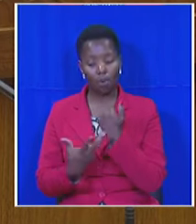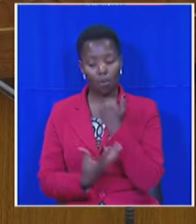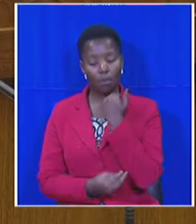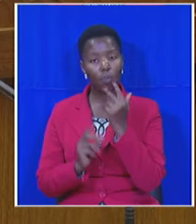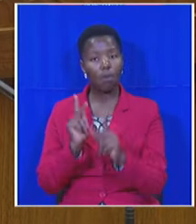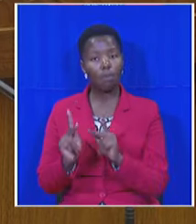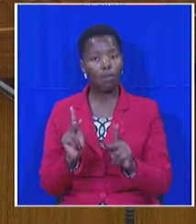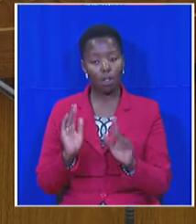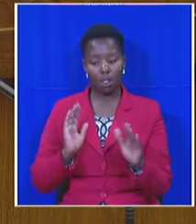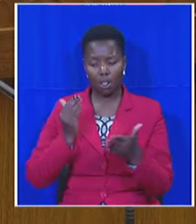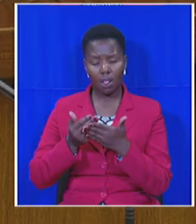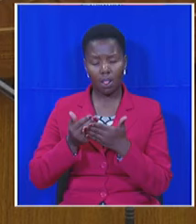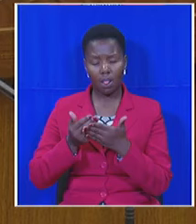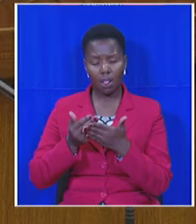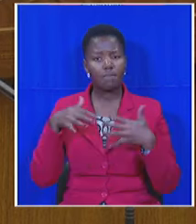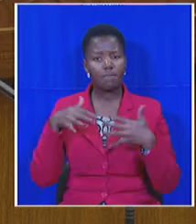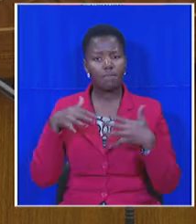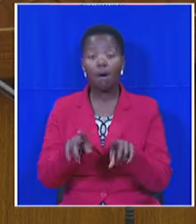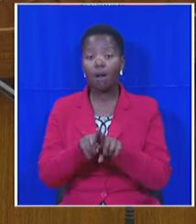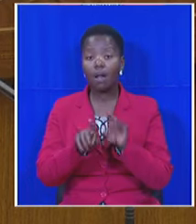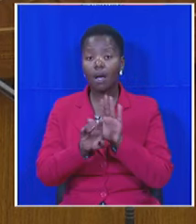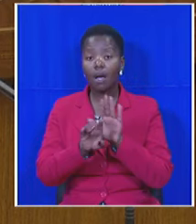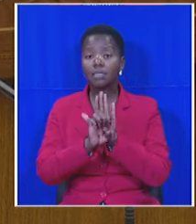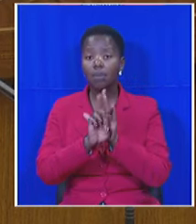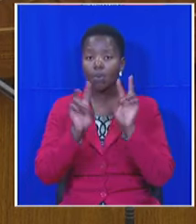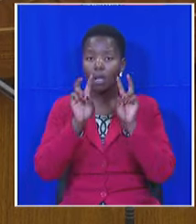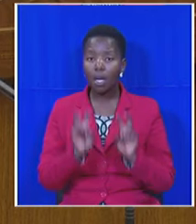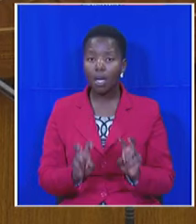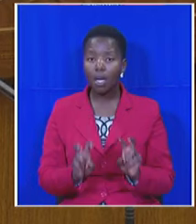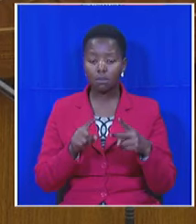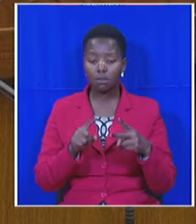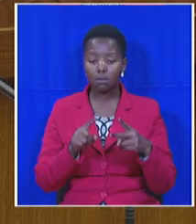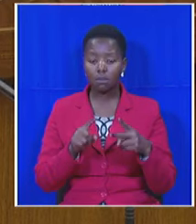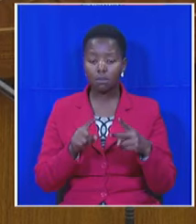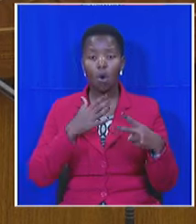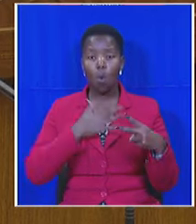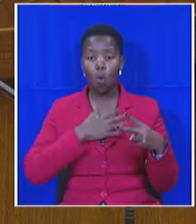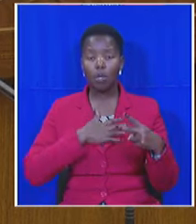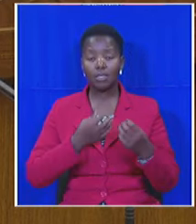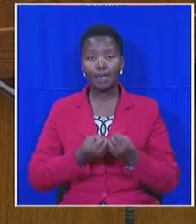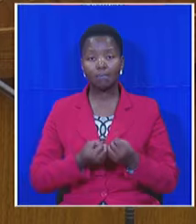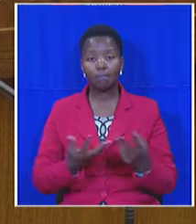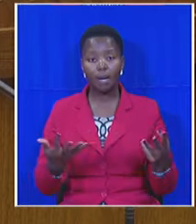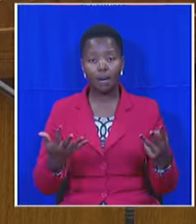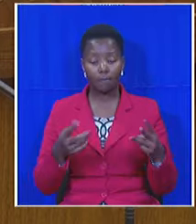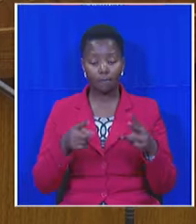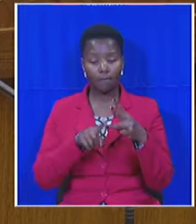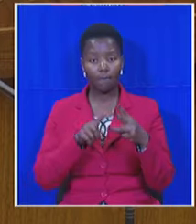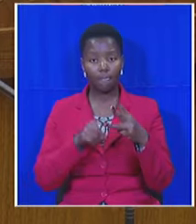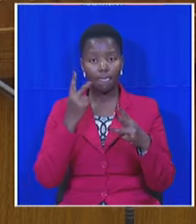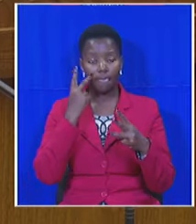our government. Look at electricity, look at water provisioning, look at the grants for the